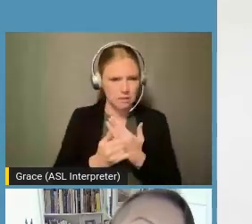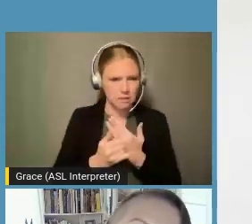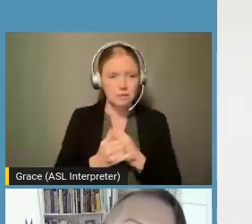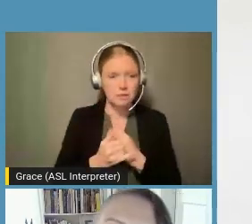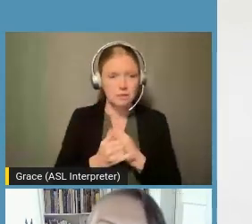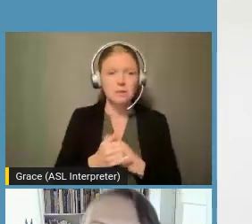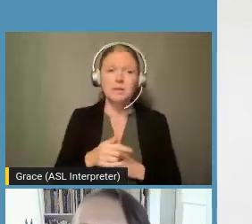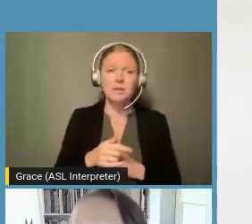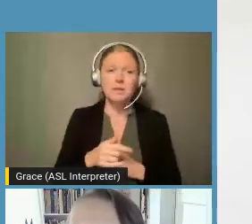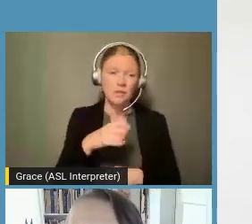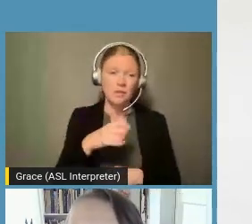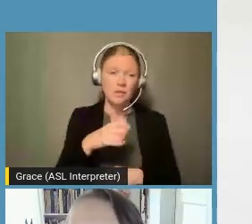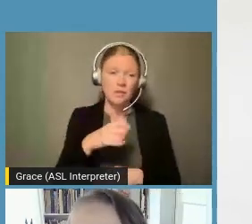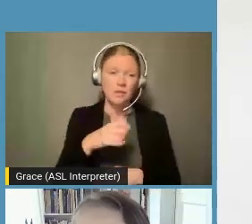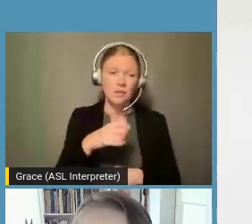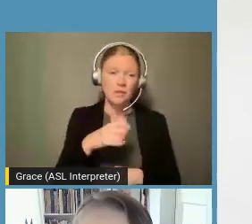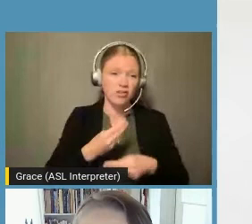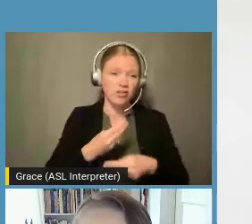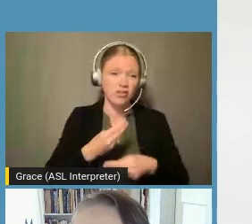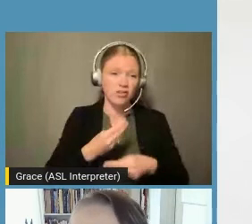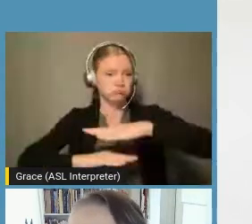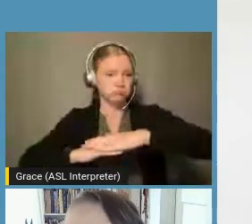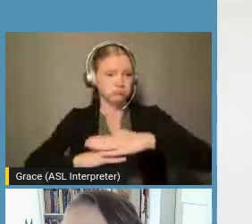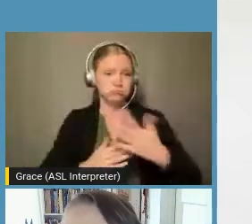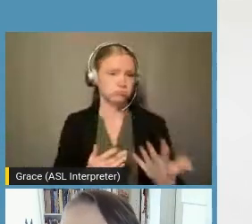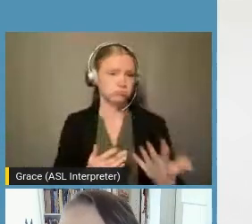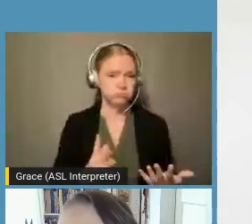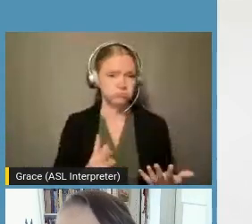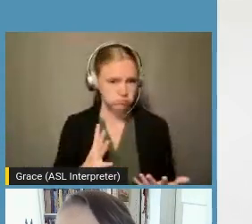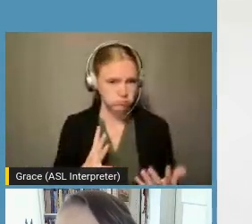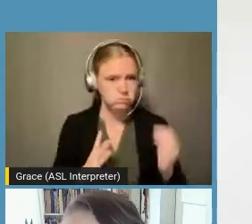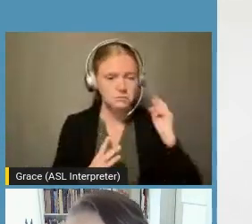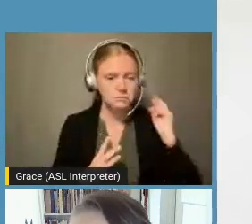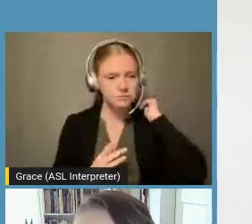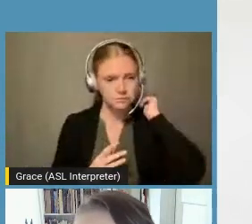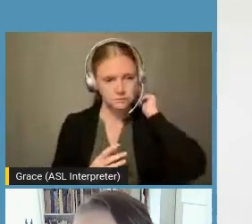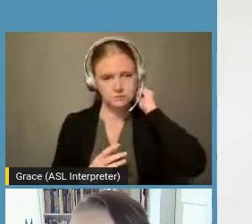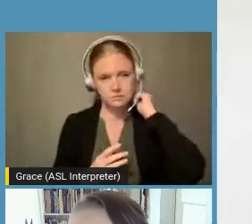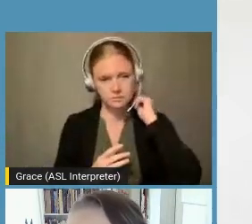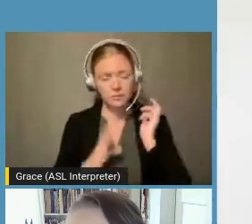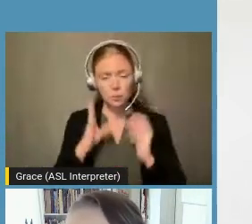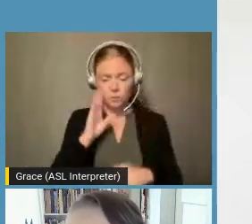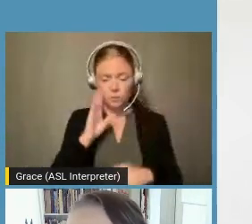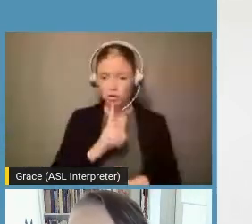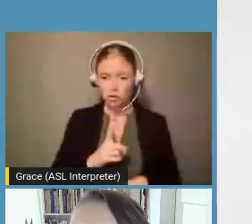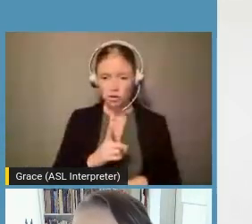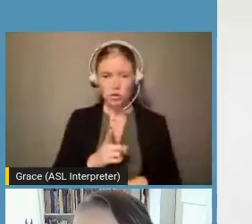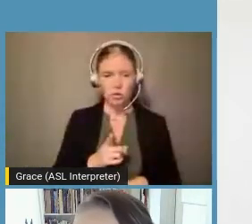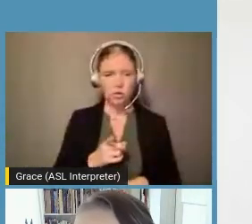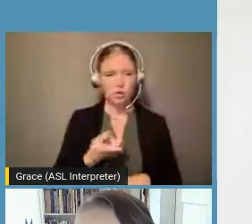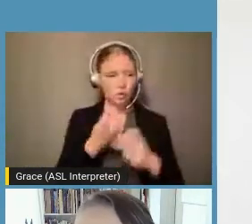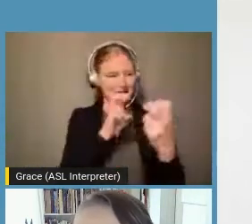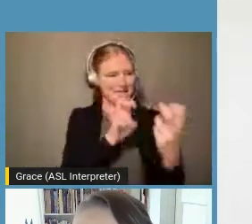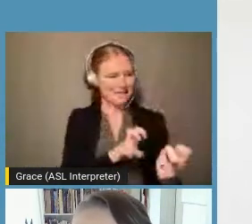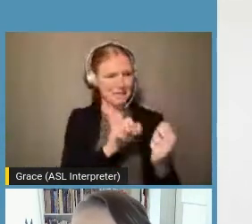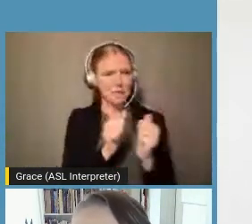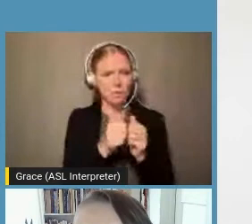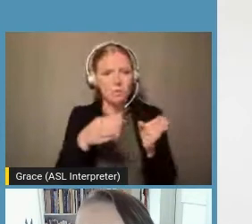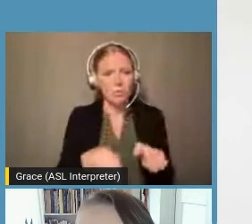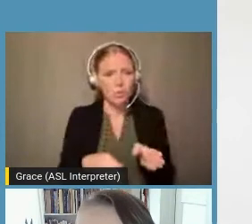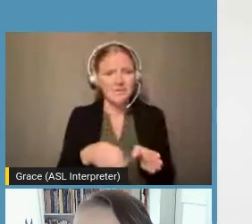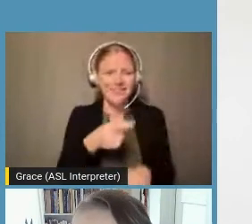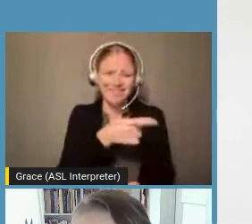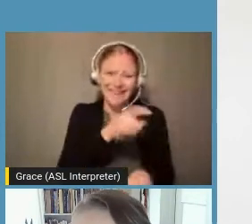exceed number, because it will make sure that you're sitting at the table with somebody who can do what you